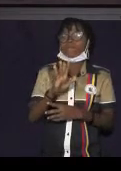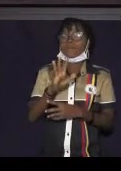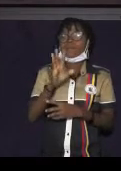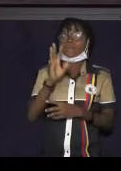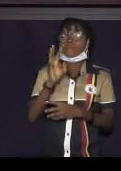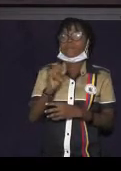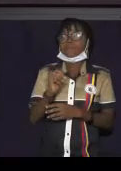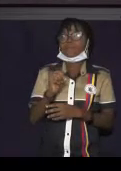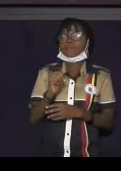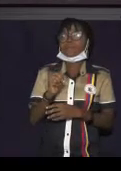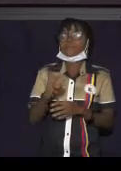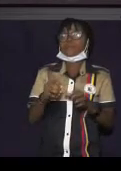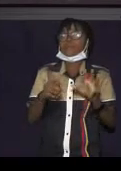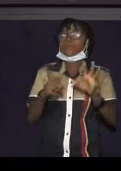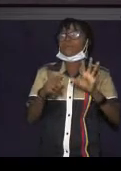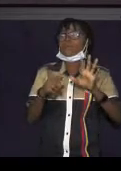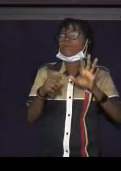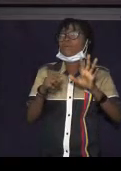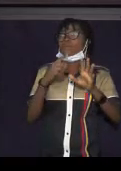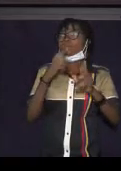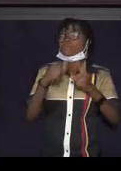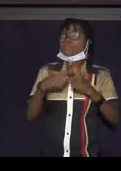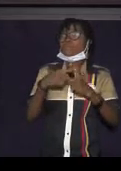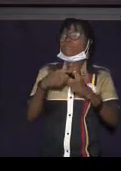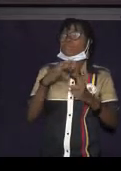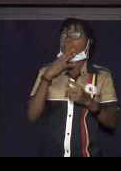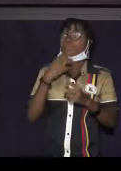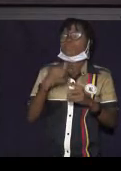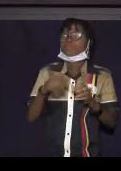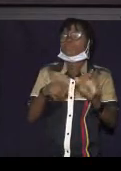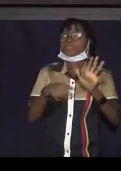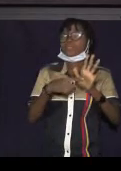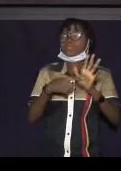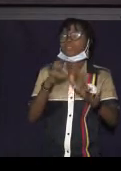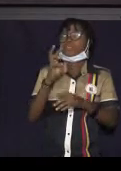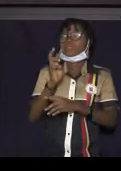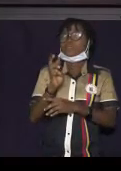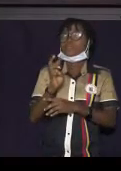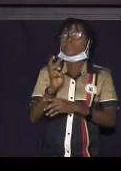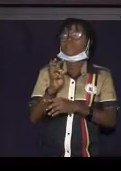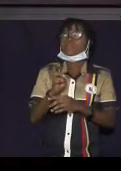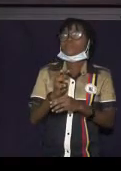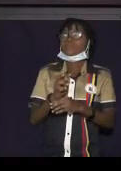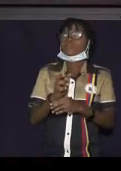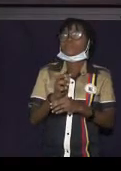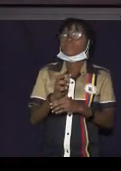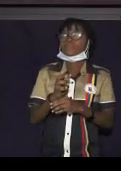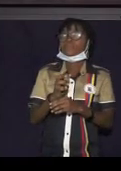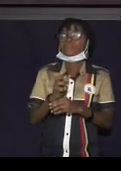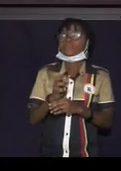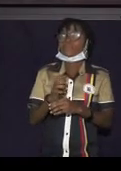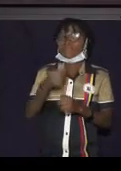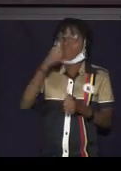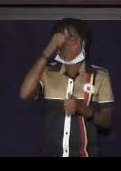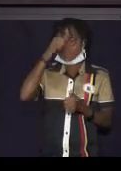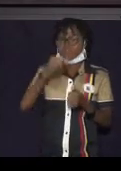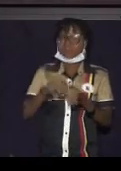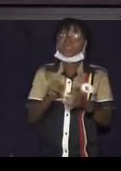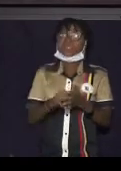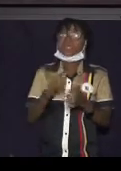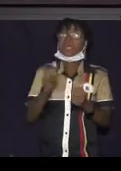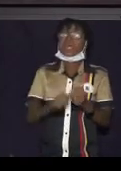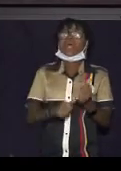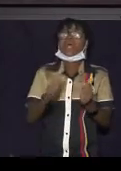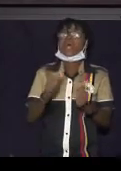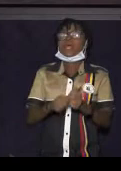5m, which is positive, minus 6, that's negative. On the left side of the equality sign, remember that every equation